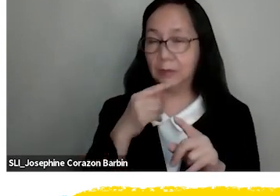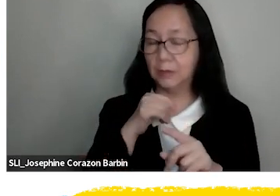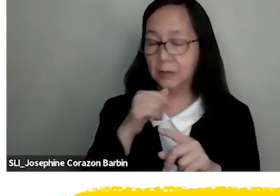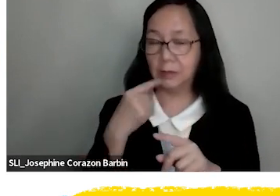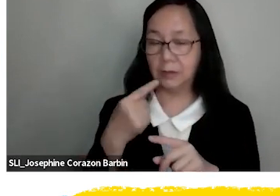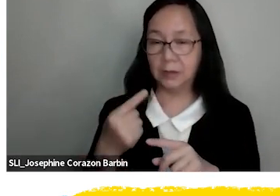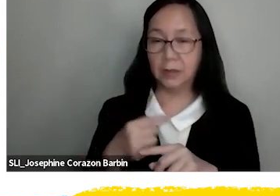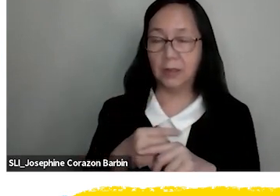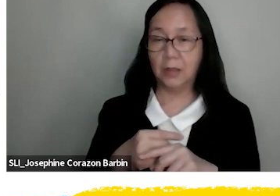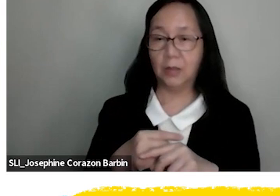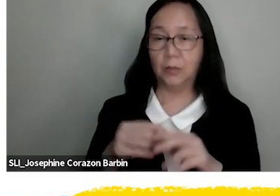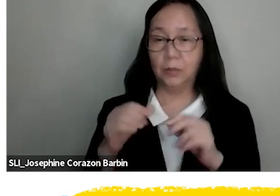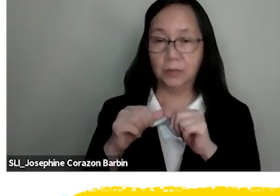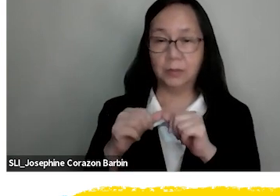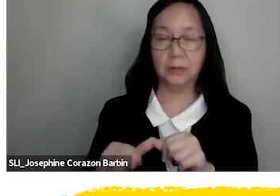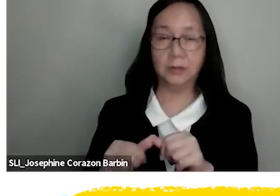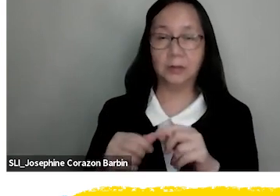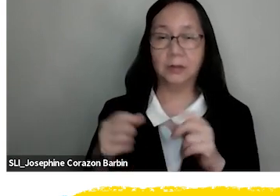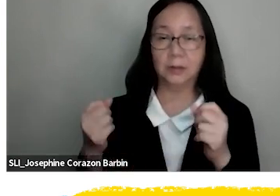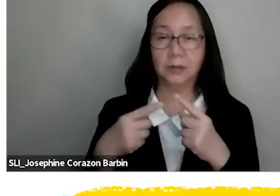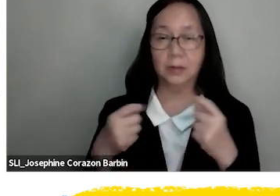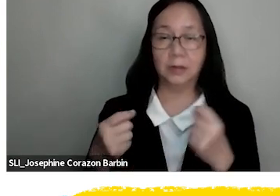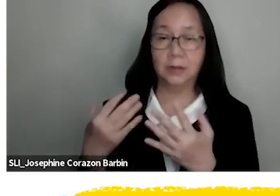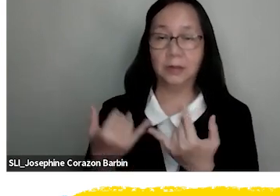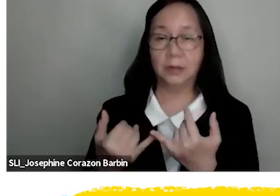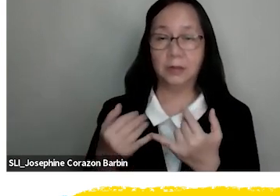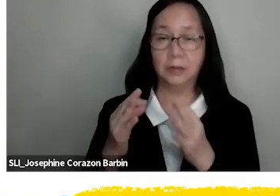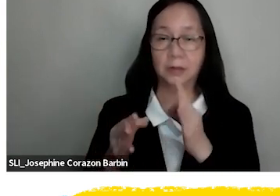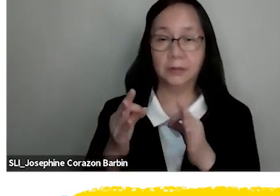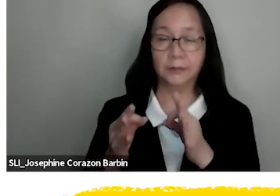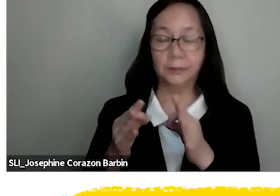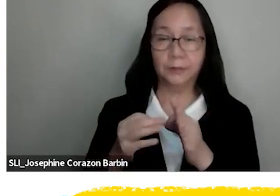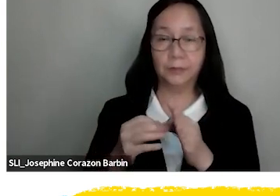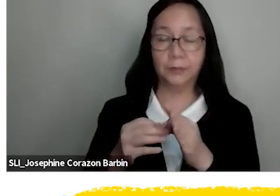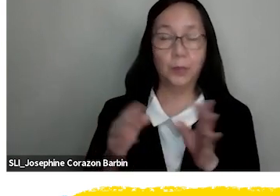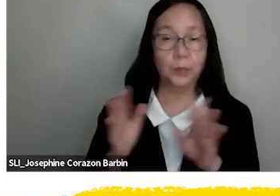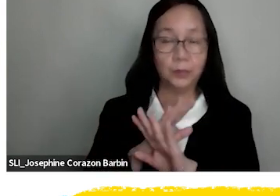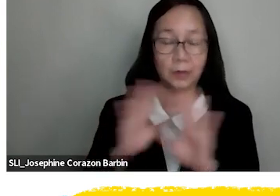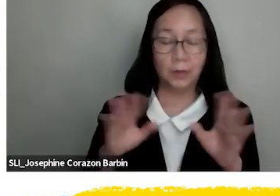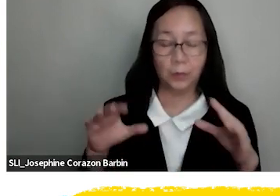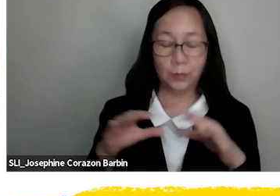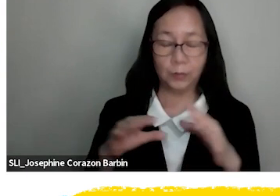children of ASEAN if we do not work with